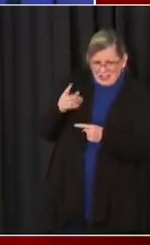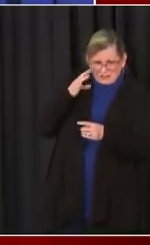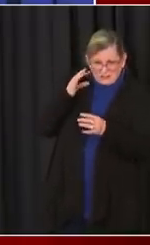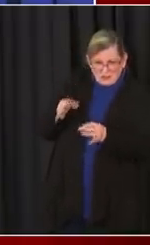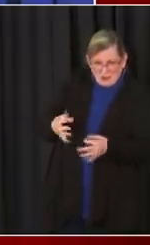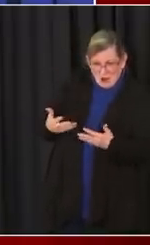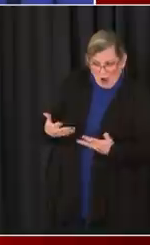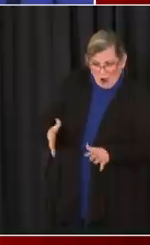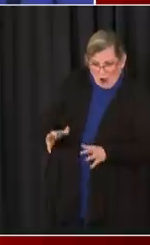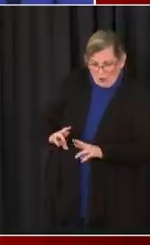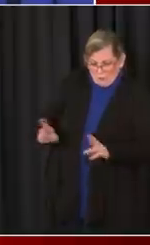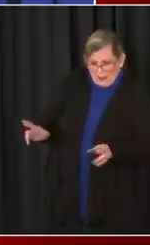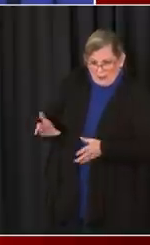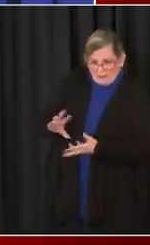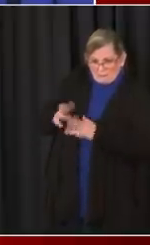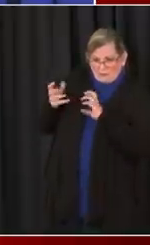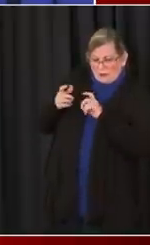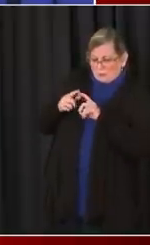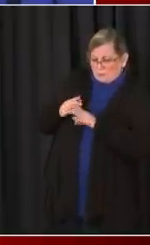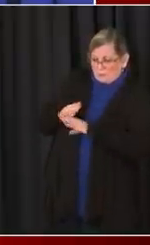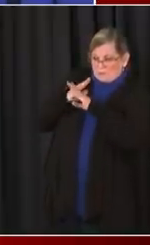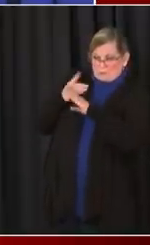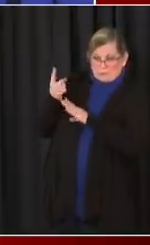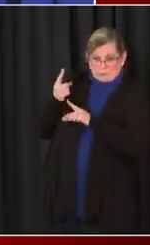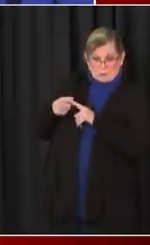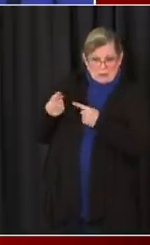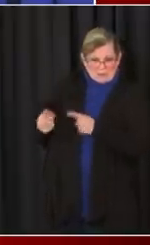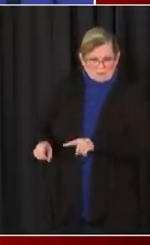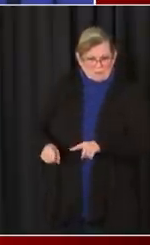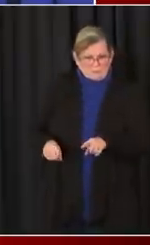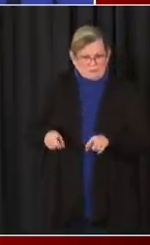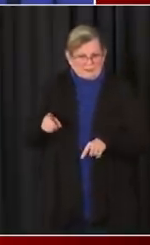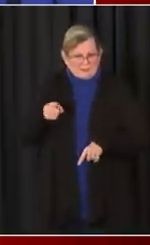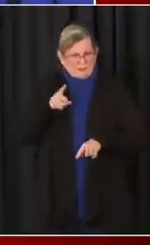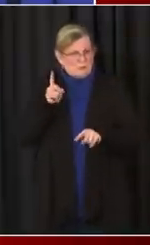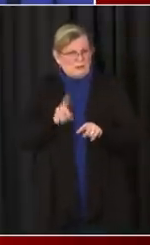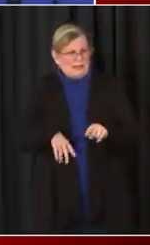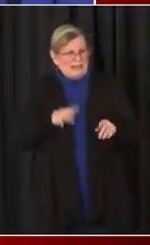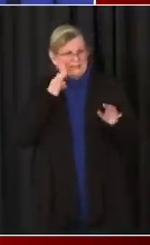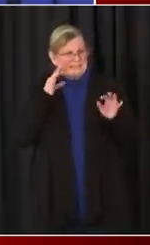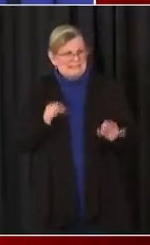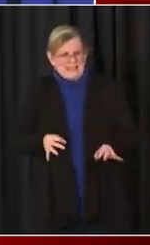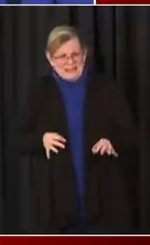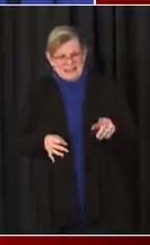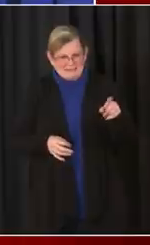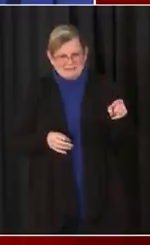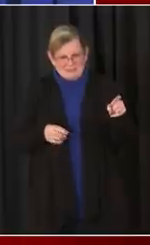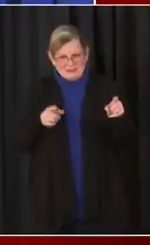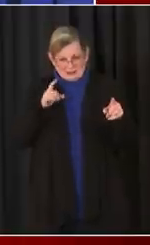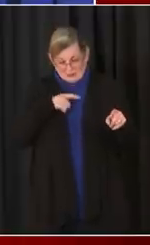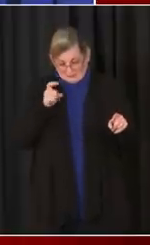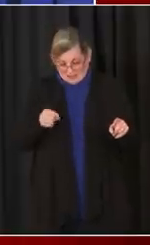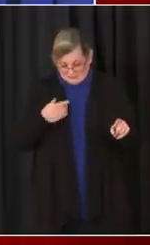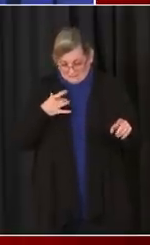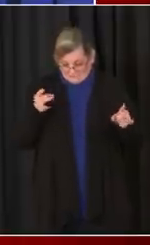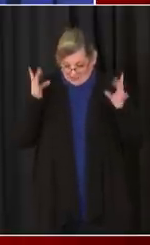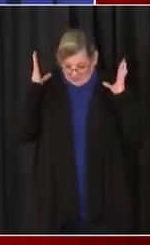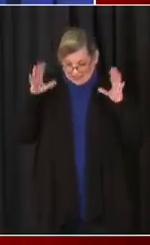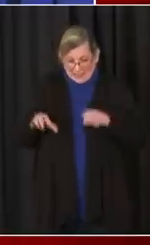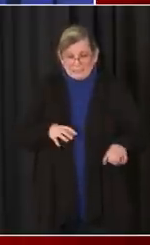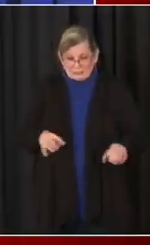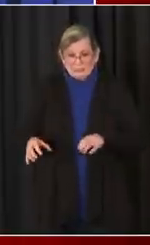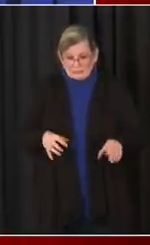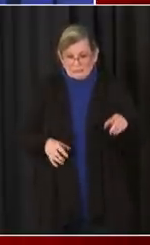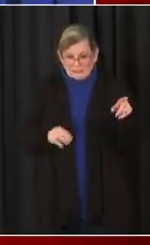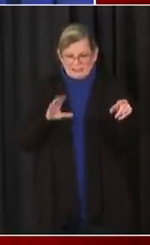riot earlier could have prevented some of the things that happened? Well, no, you can't declare a riot until you have violent acts